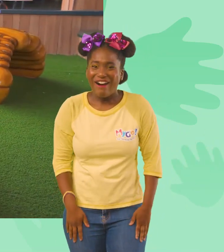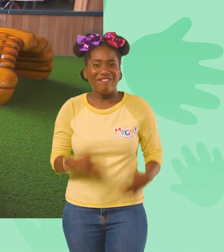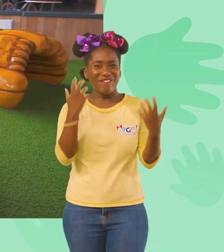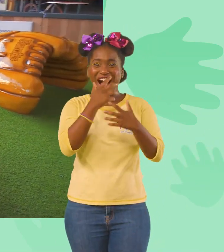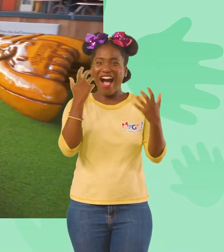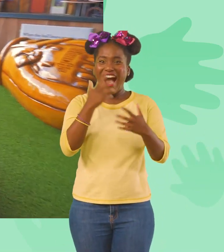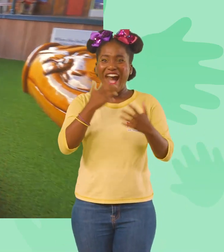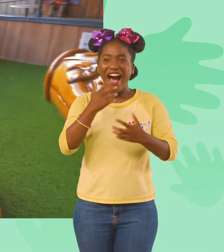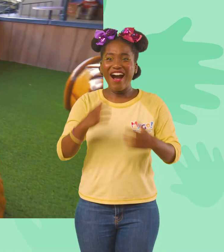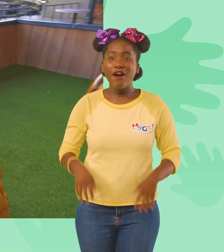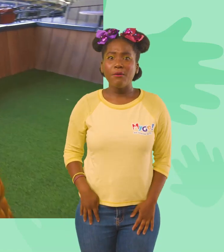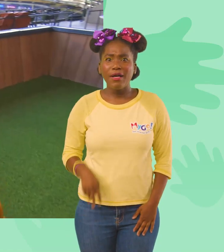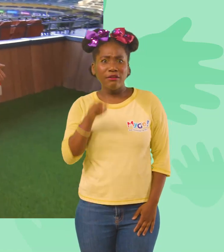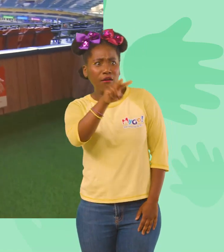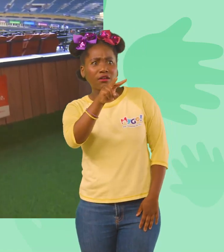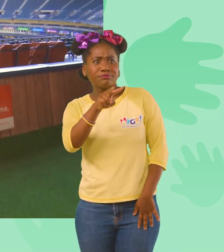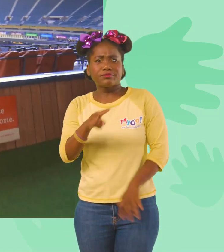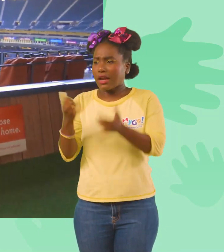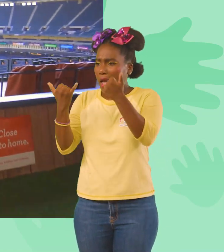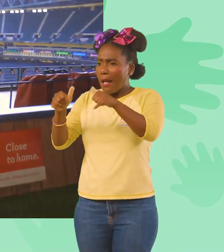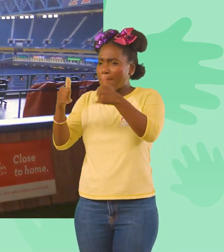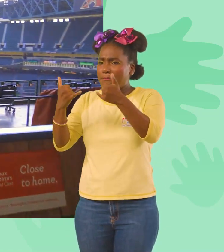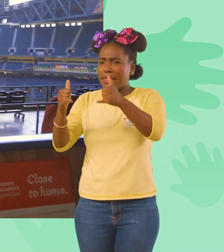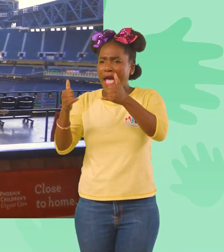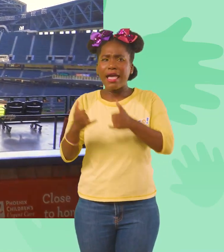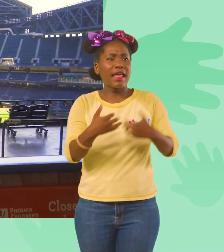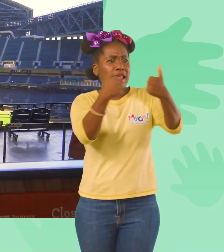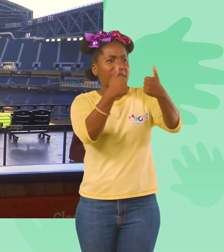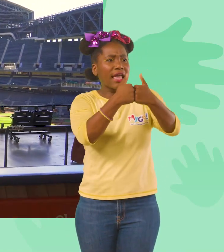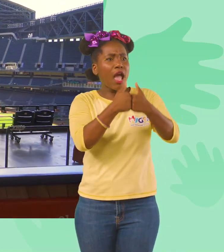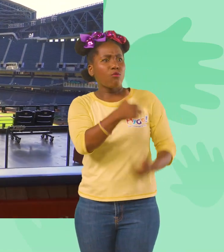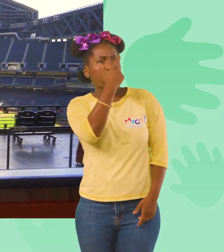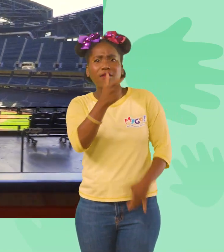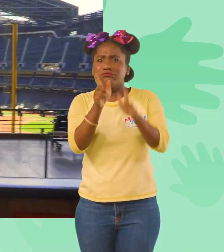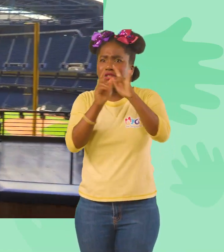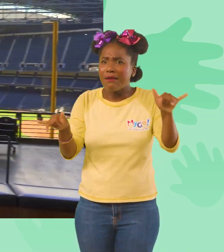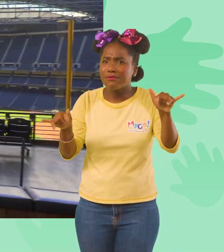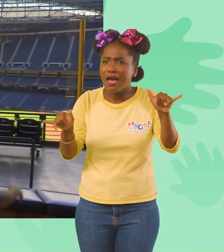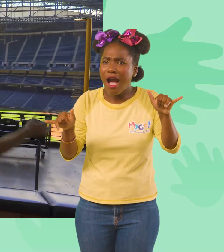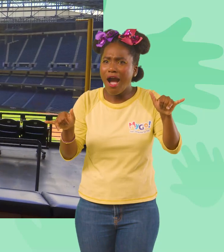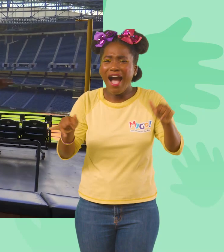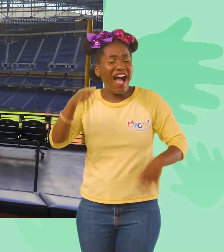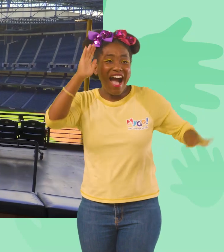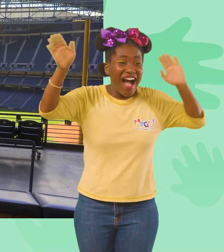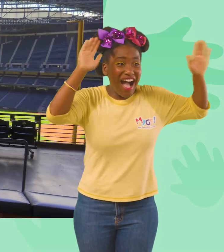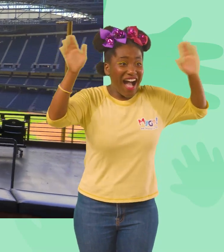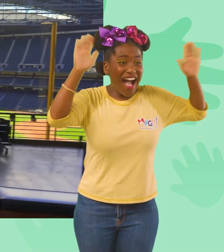Whoa, and look! While playing, you can even watch the baseball game. Hello down there,